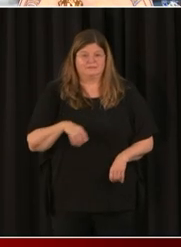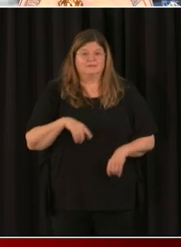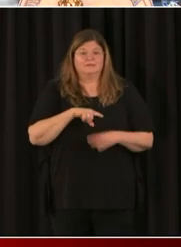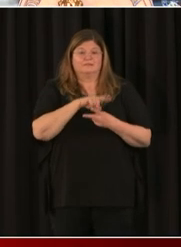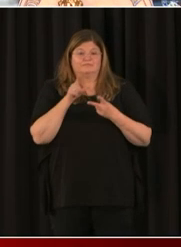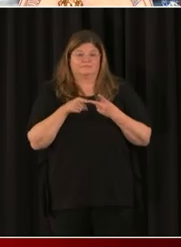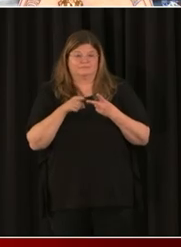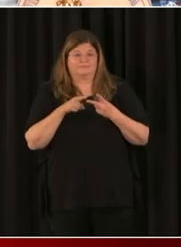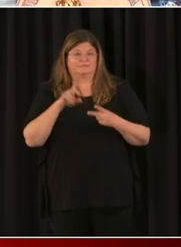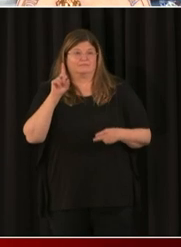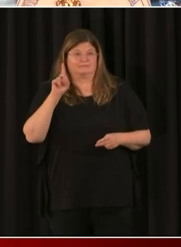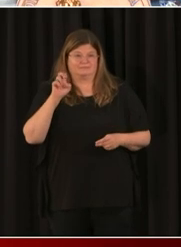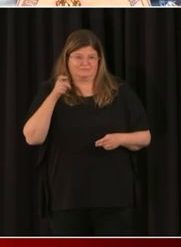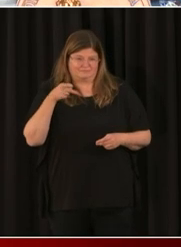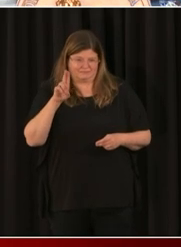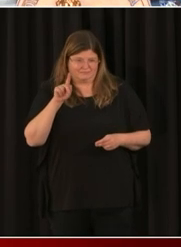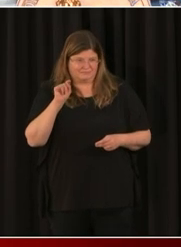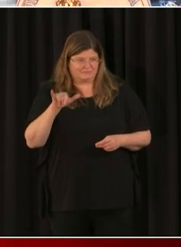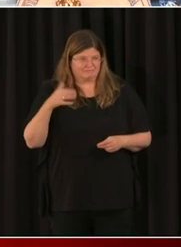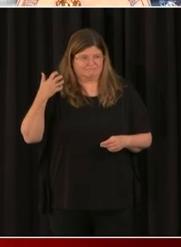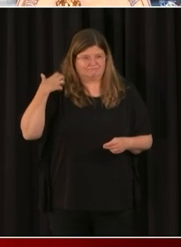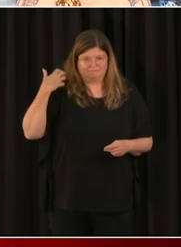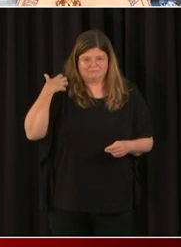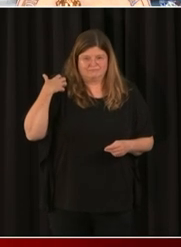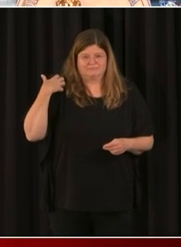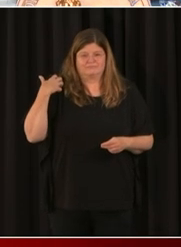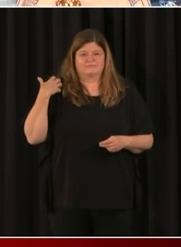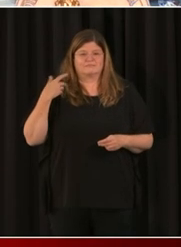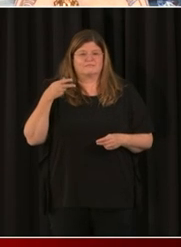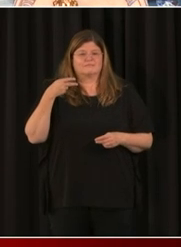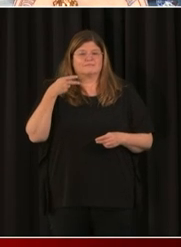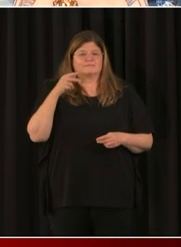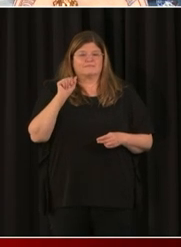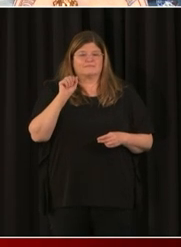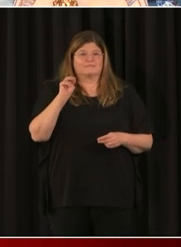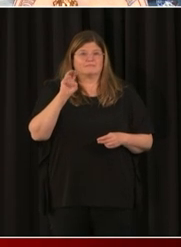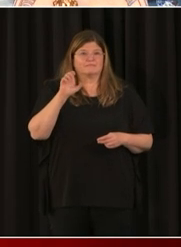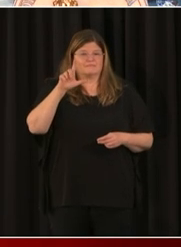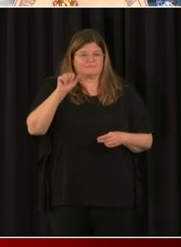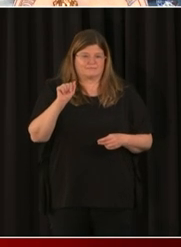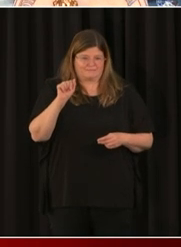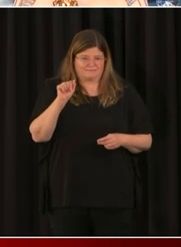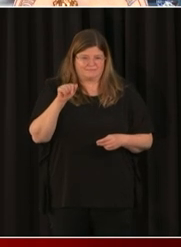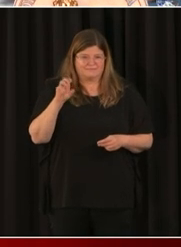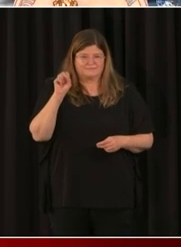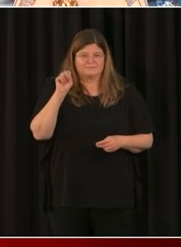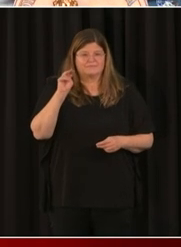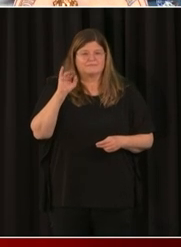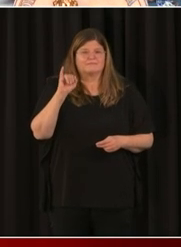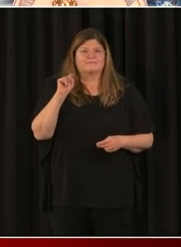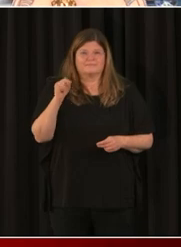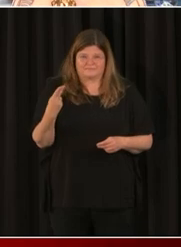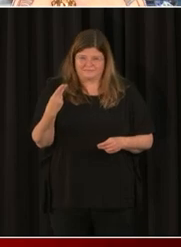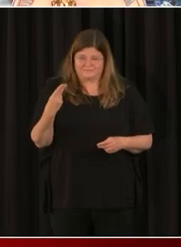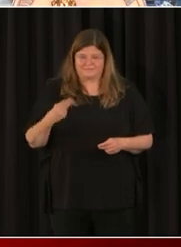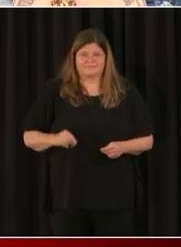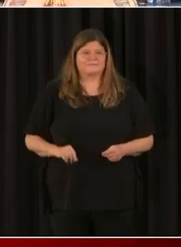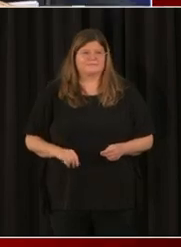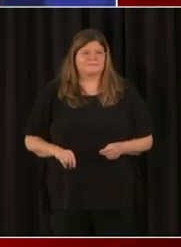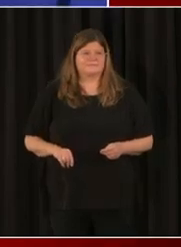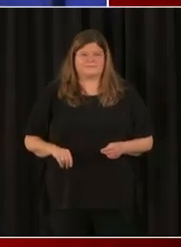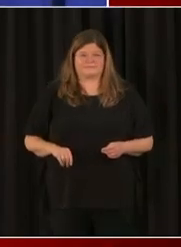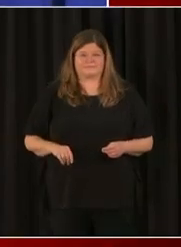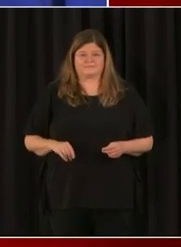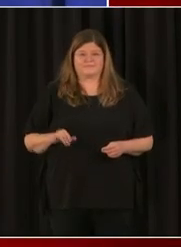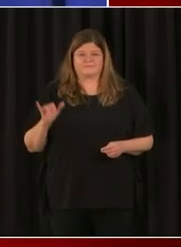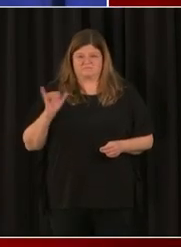States Park Police. With me as well, members of my cabinet, Dr. LaQuandra Nesbitt, who is the Director of